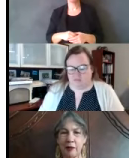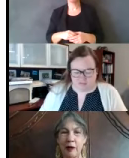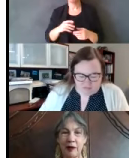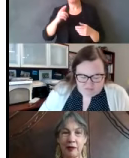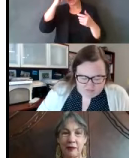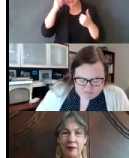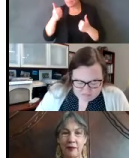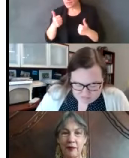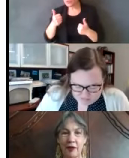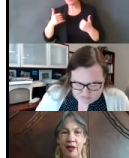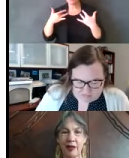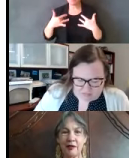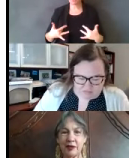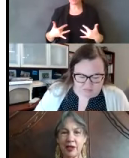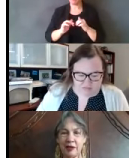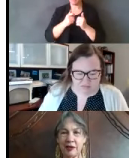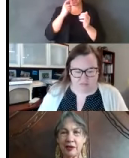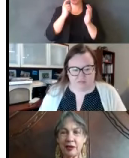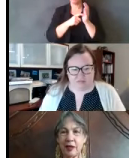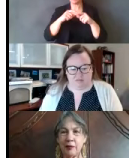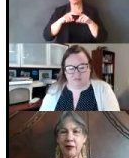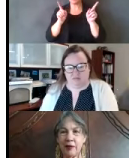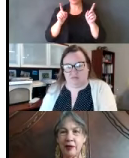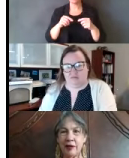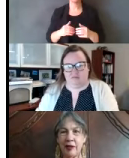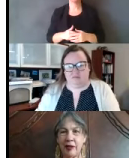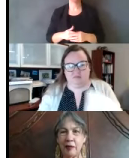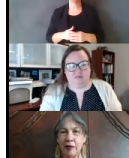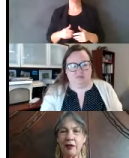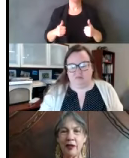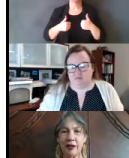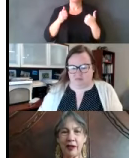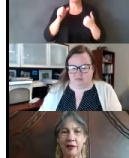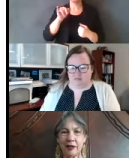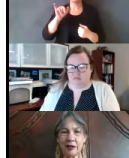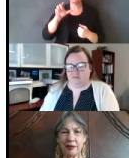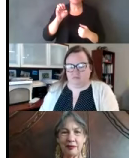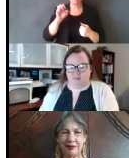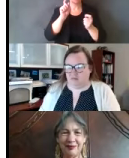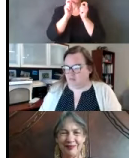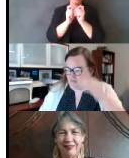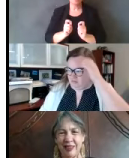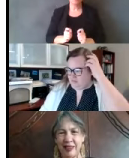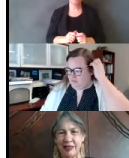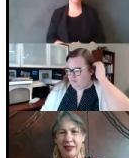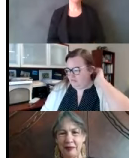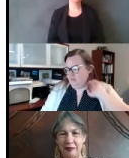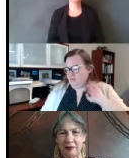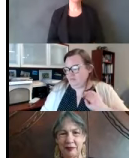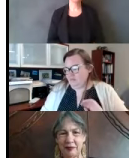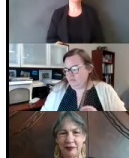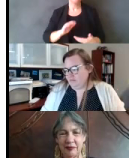tell them apart, and lifestyle changes that help both and help everything in life, actually. Next